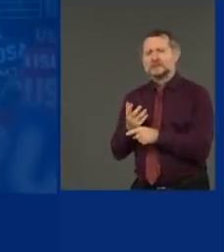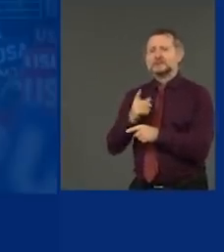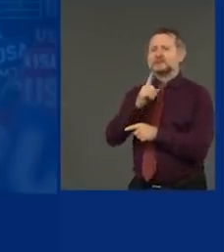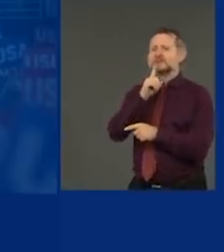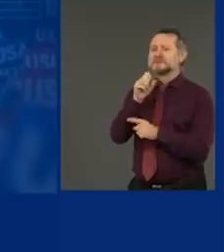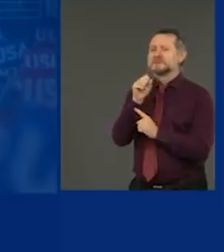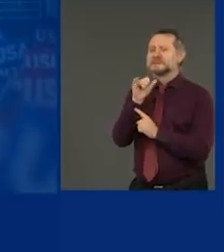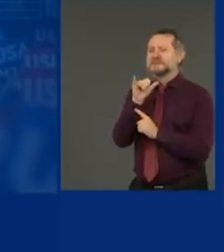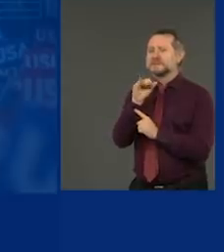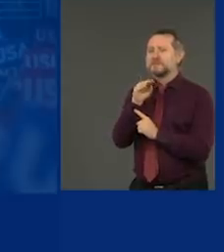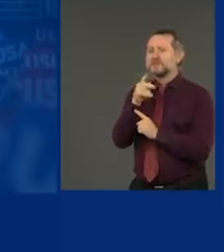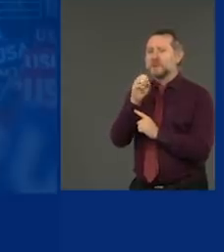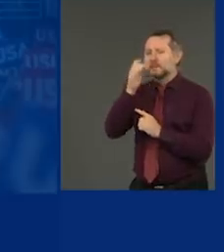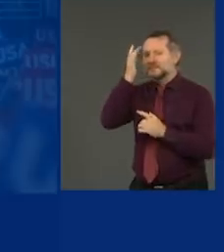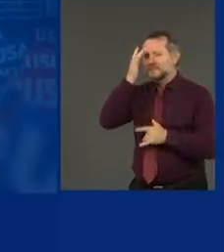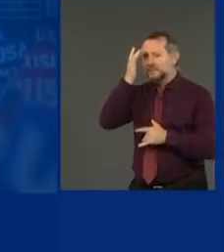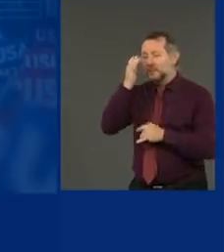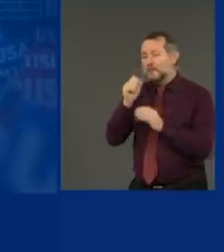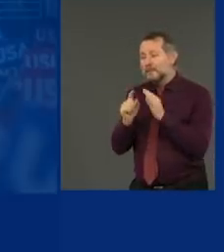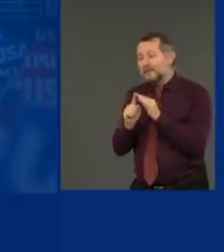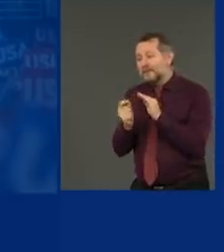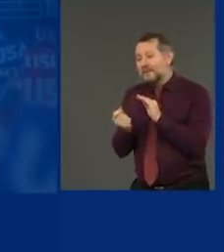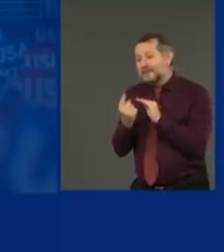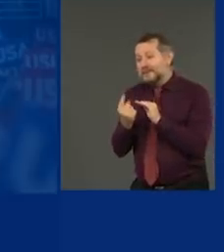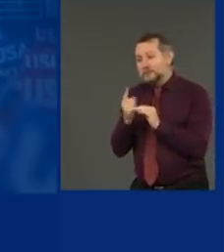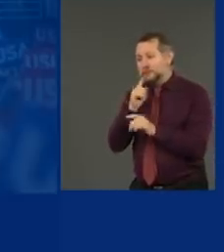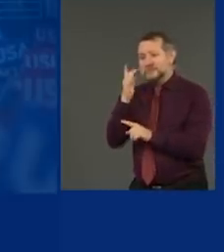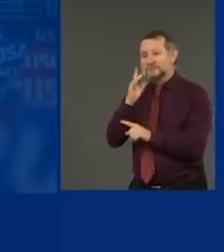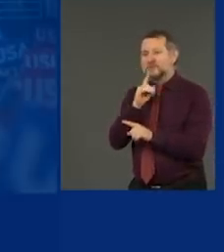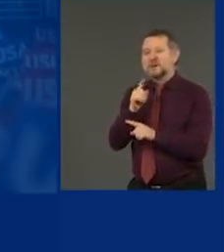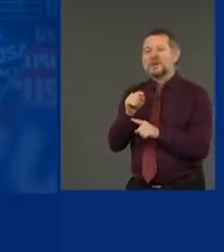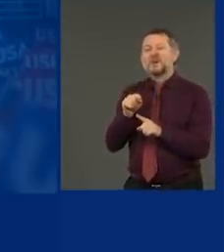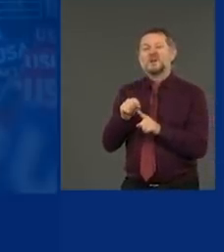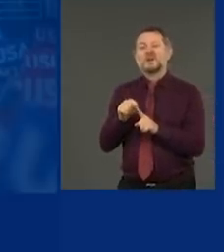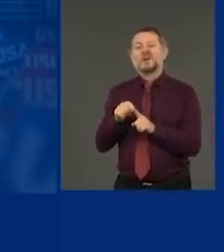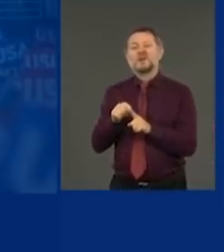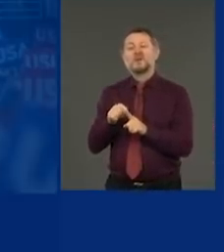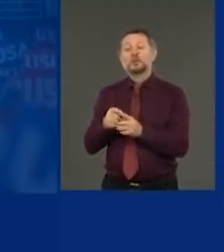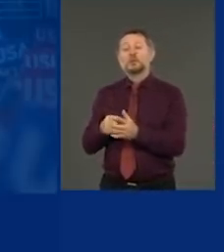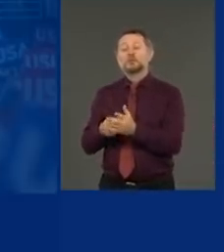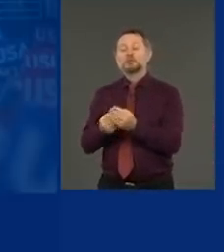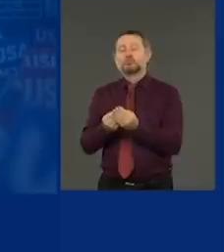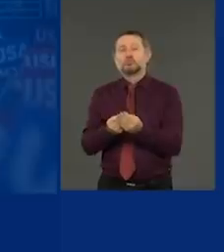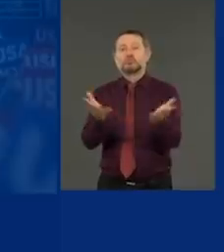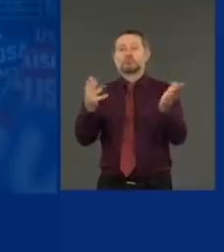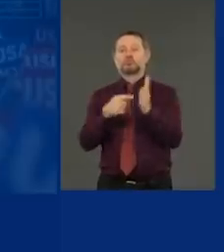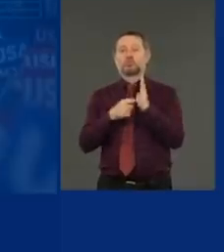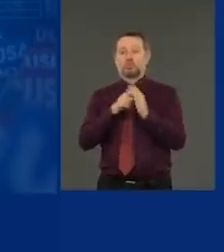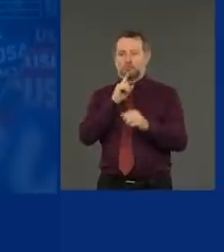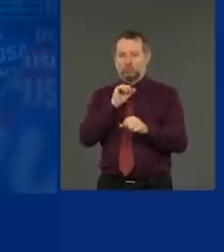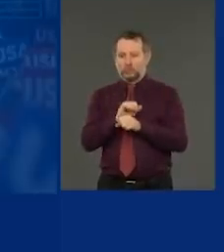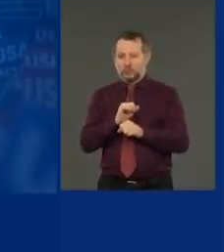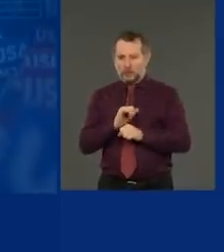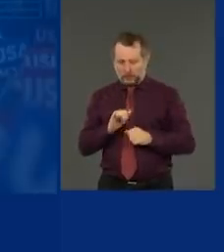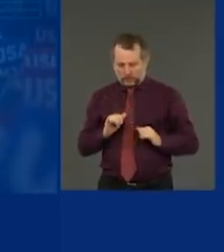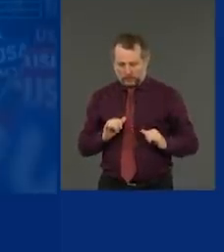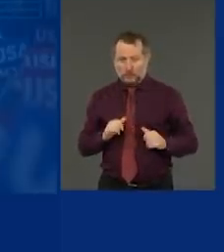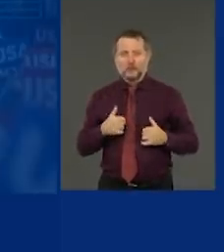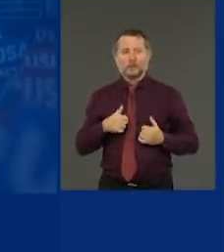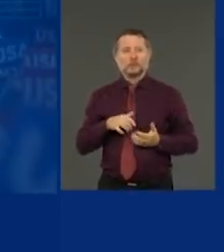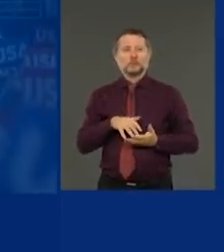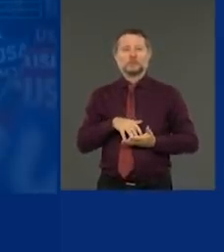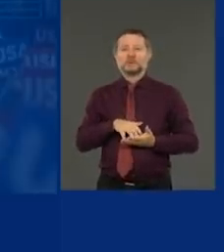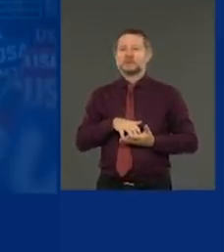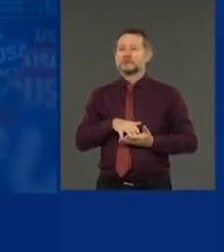the illness. The COVID virus showed us how weak we were and how unprepared we